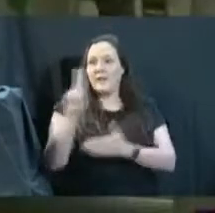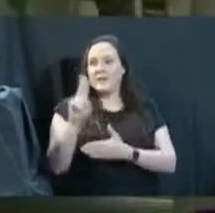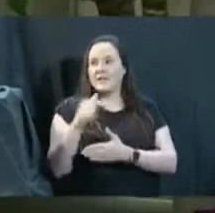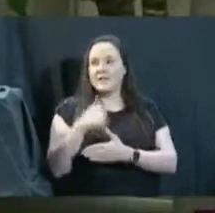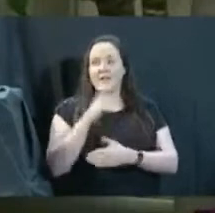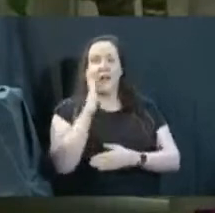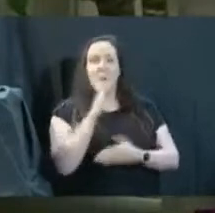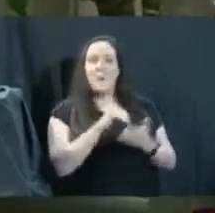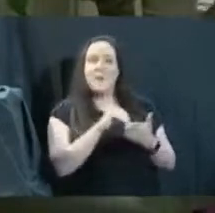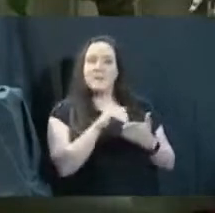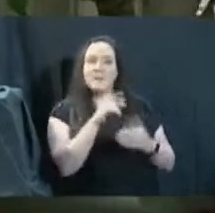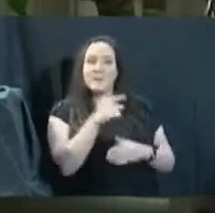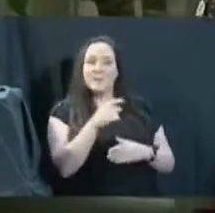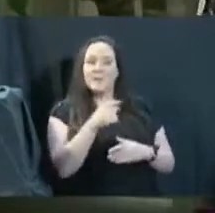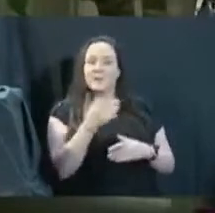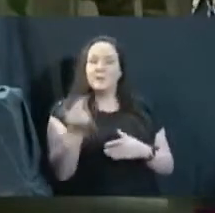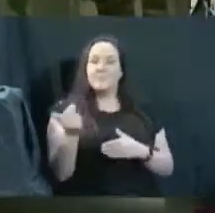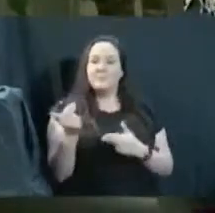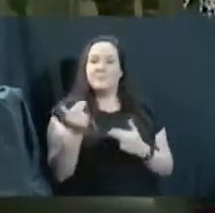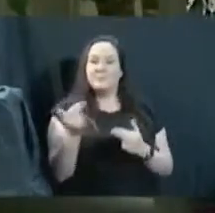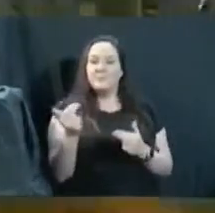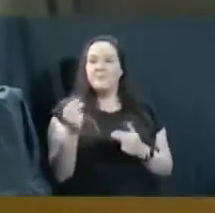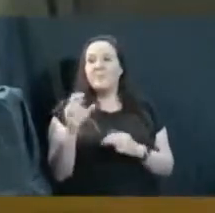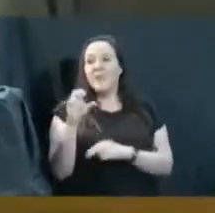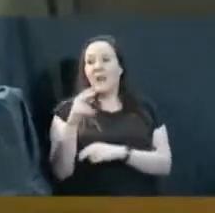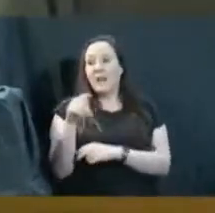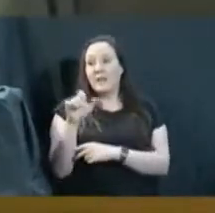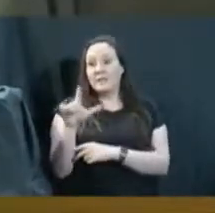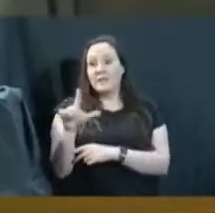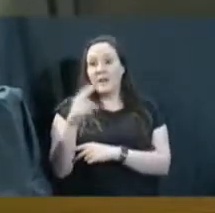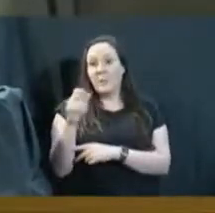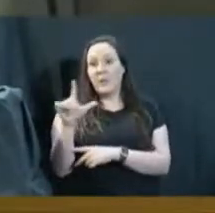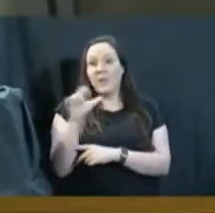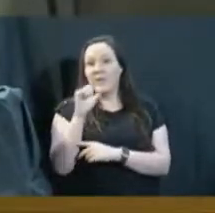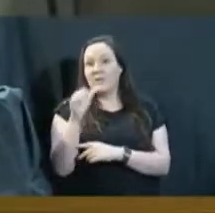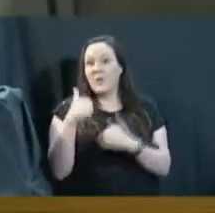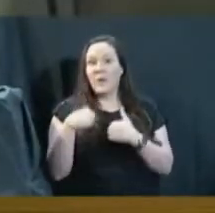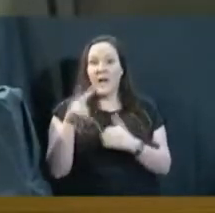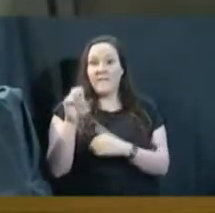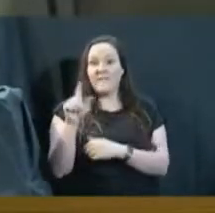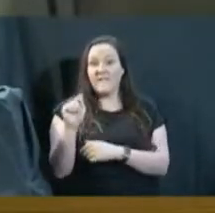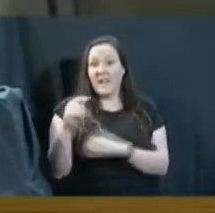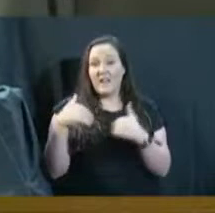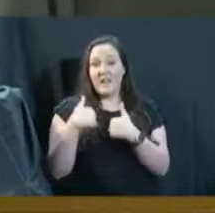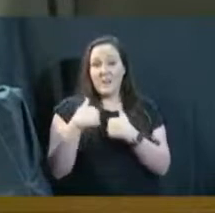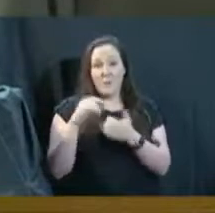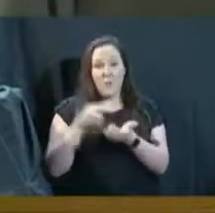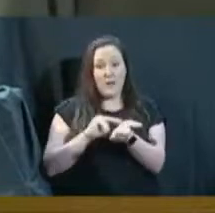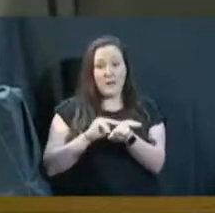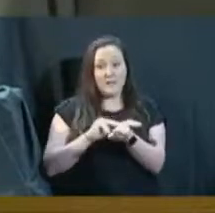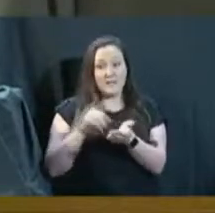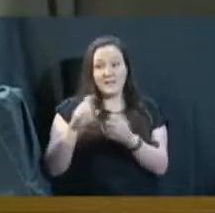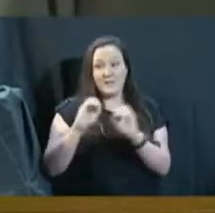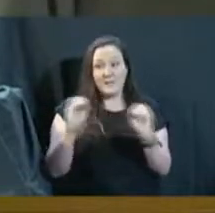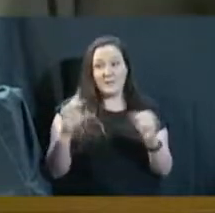forgive you. But since Chapel Hill doesn't have a school of veterinary medicine, true. you really didn't have any choice.